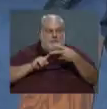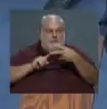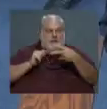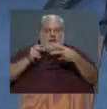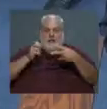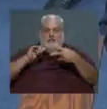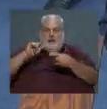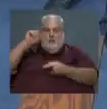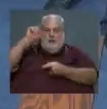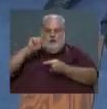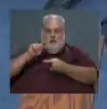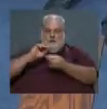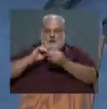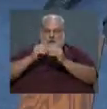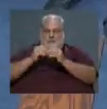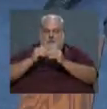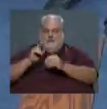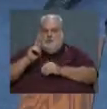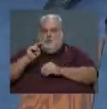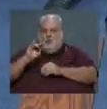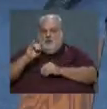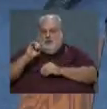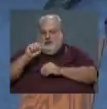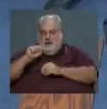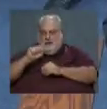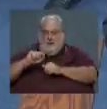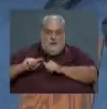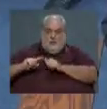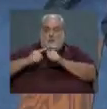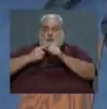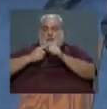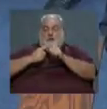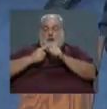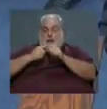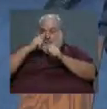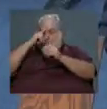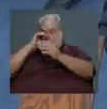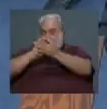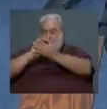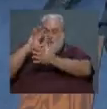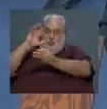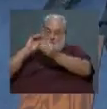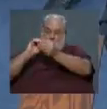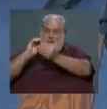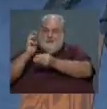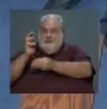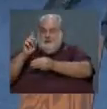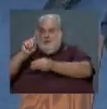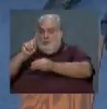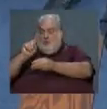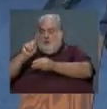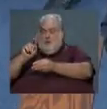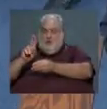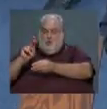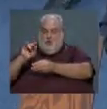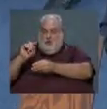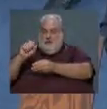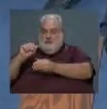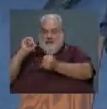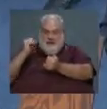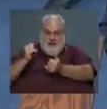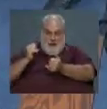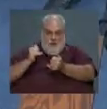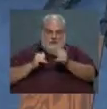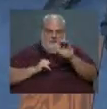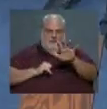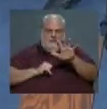have reduced the number of units. Originally, I think it was 61 units. Now it's 54